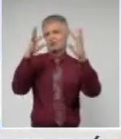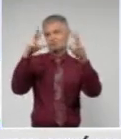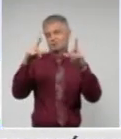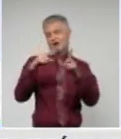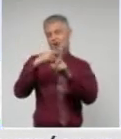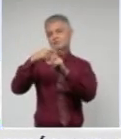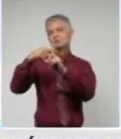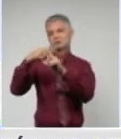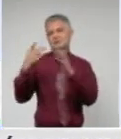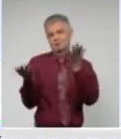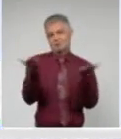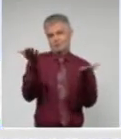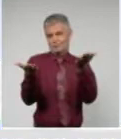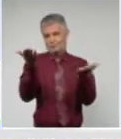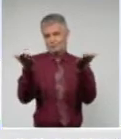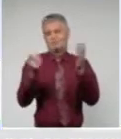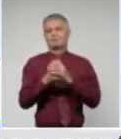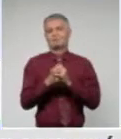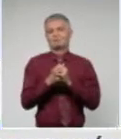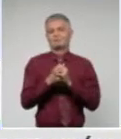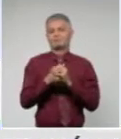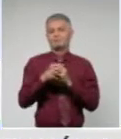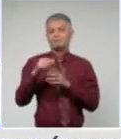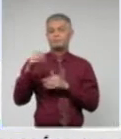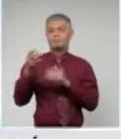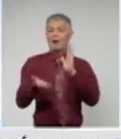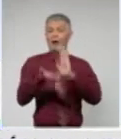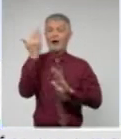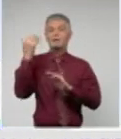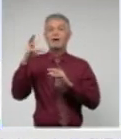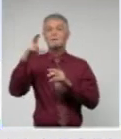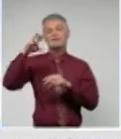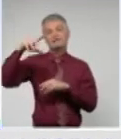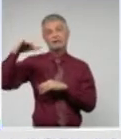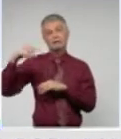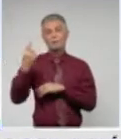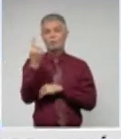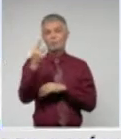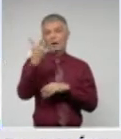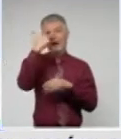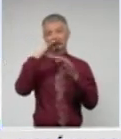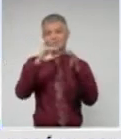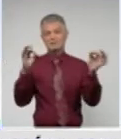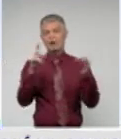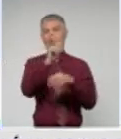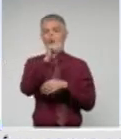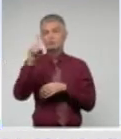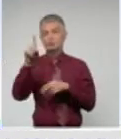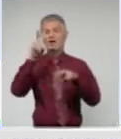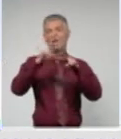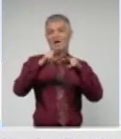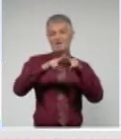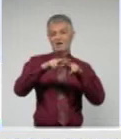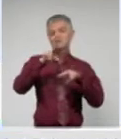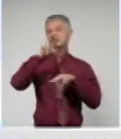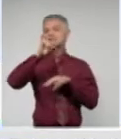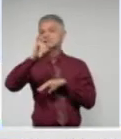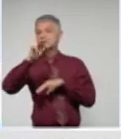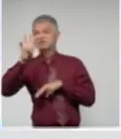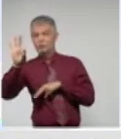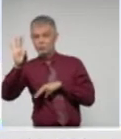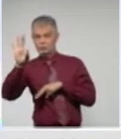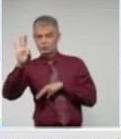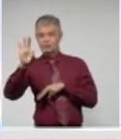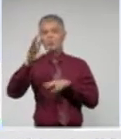as serious. 2 new patients joined the group of those reported as serious yesterday, while 3